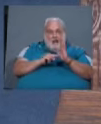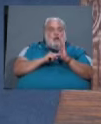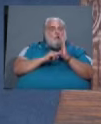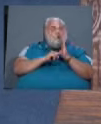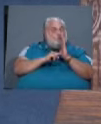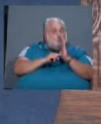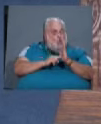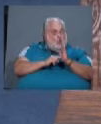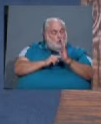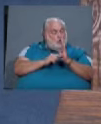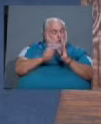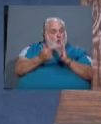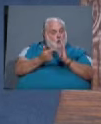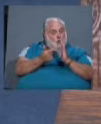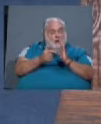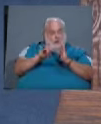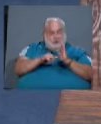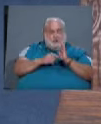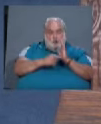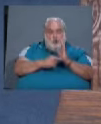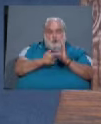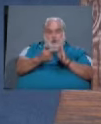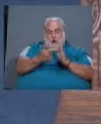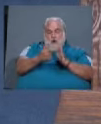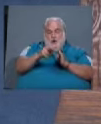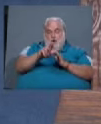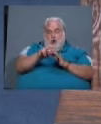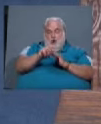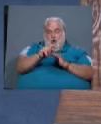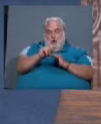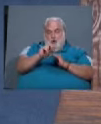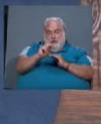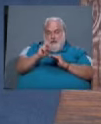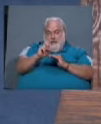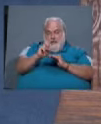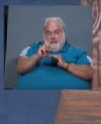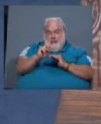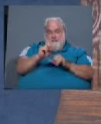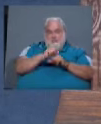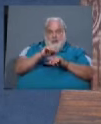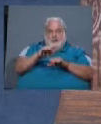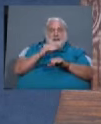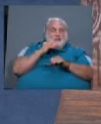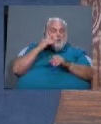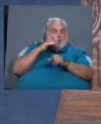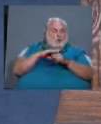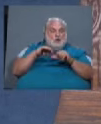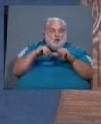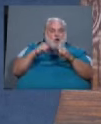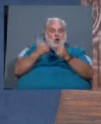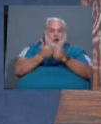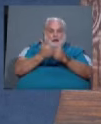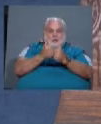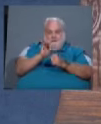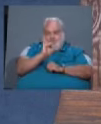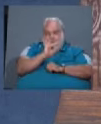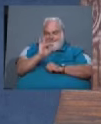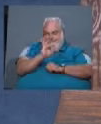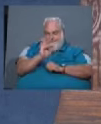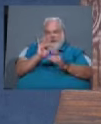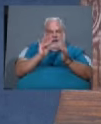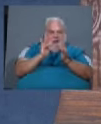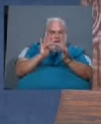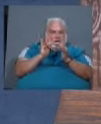show, at that time it showed Granite Mountain Neighborhood Association, but the rest of the fields,